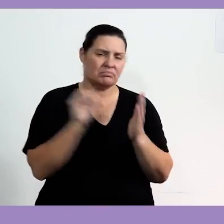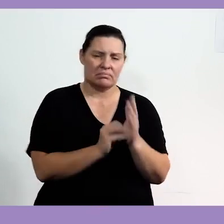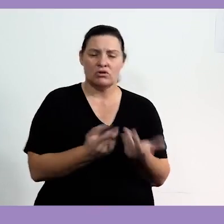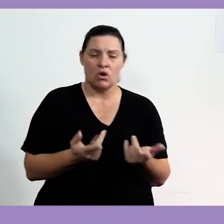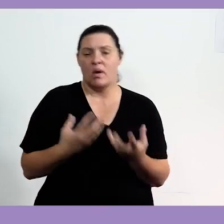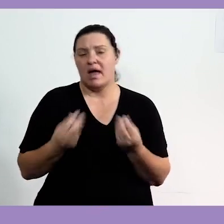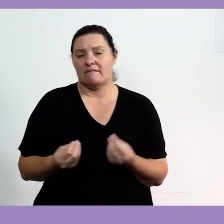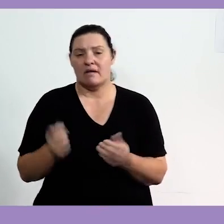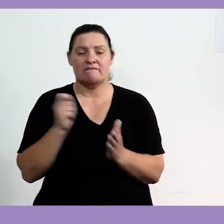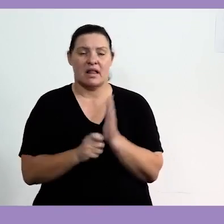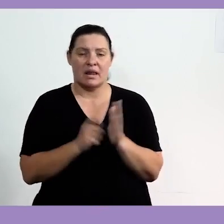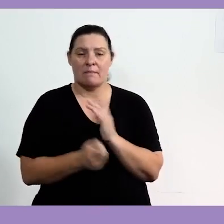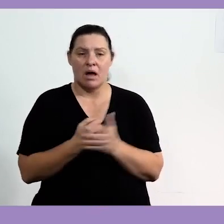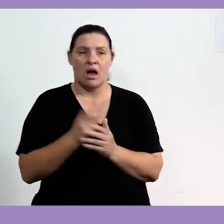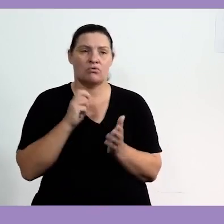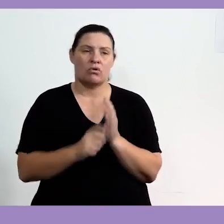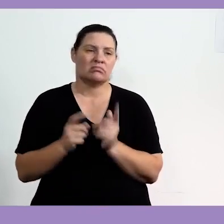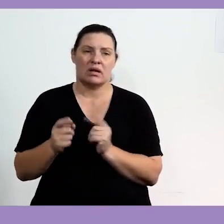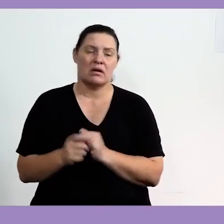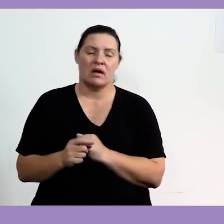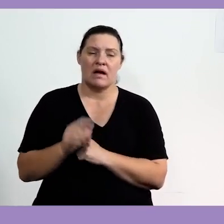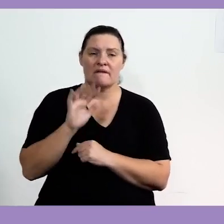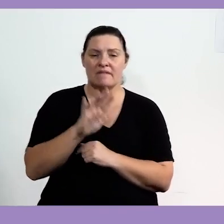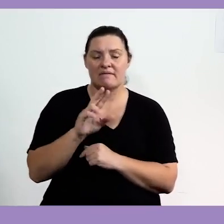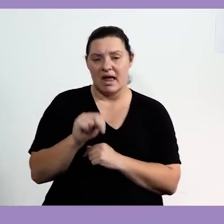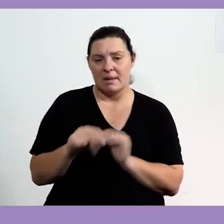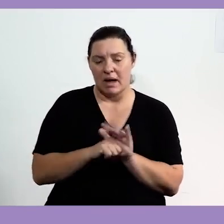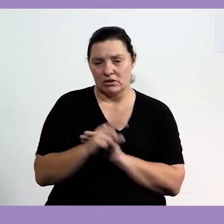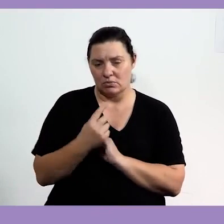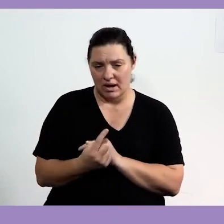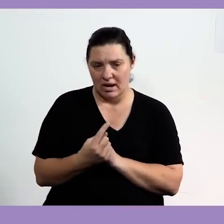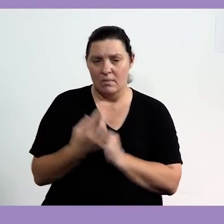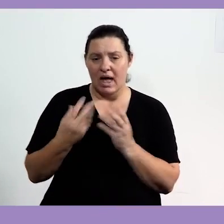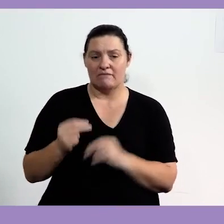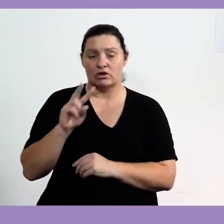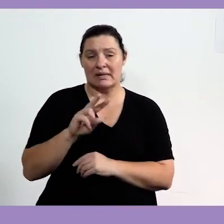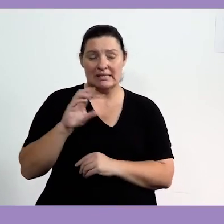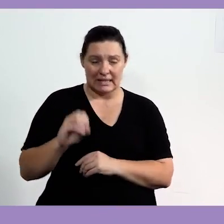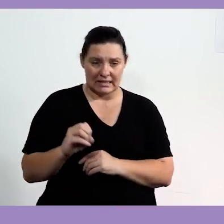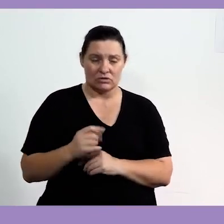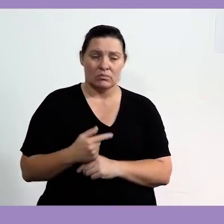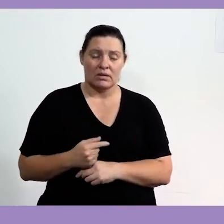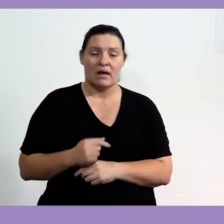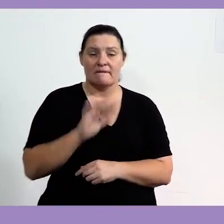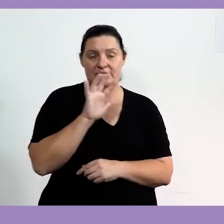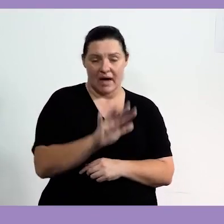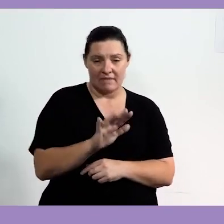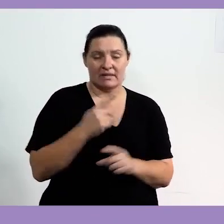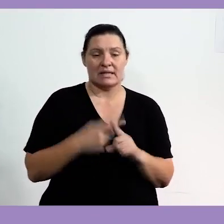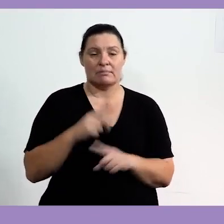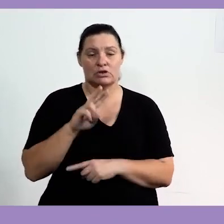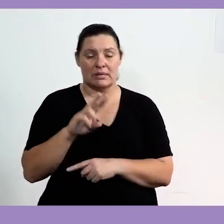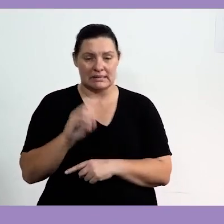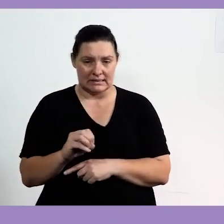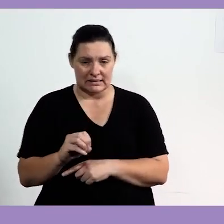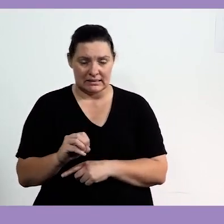quickly now say it. So if I fill out my rule here, which is 5n minus 1, if I have the 20th term, that's going to be